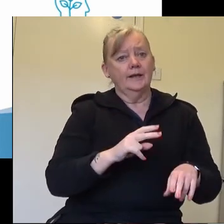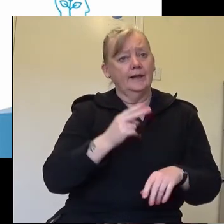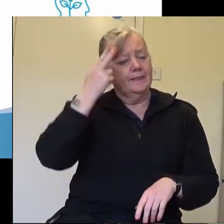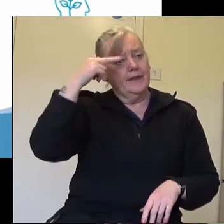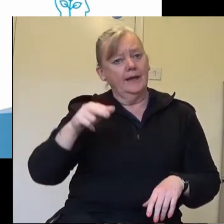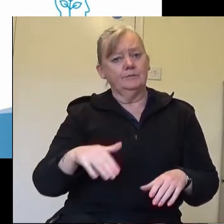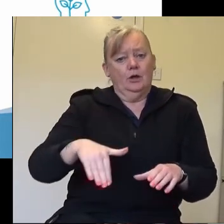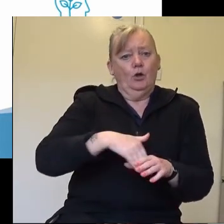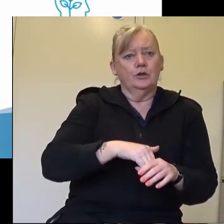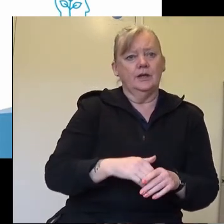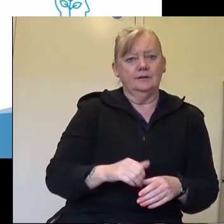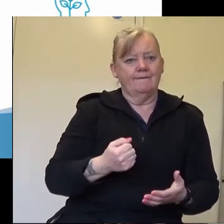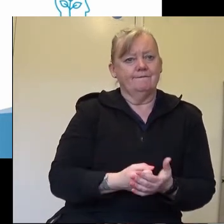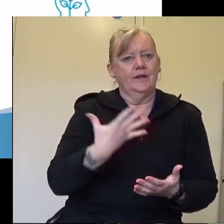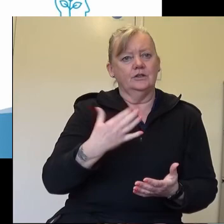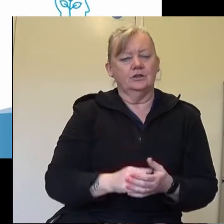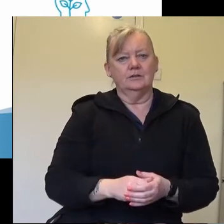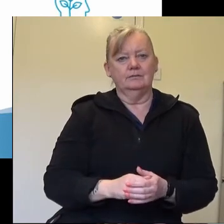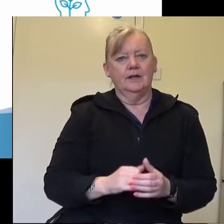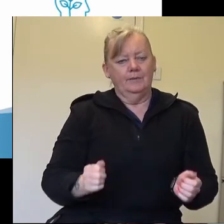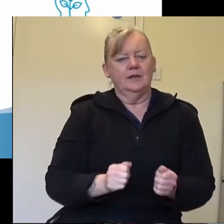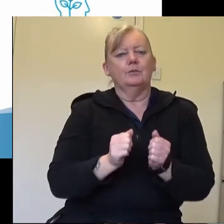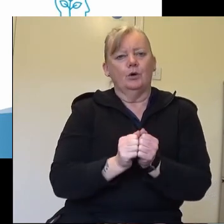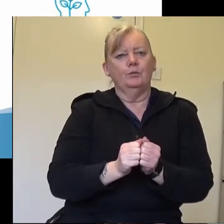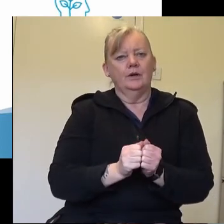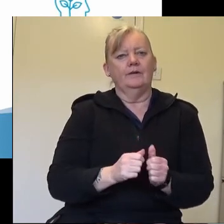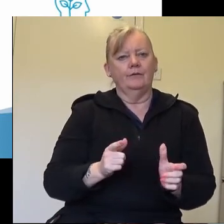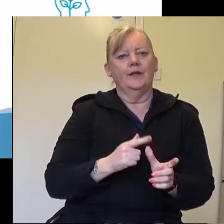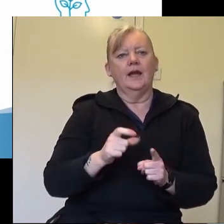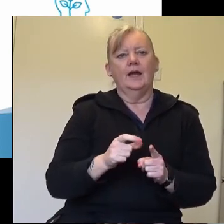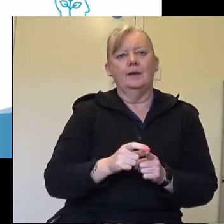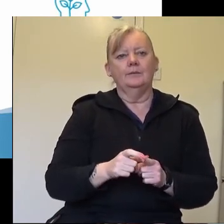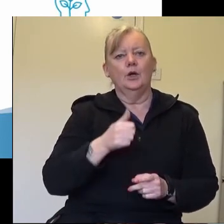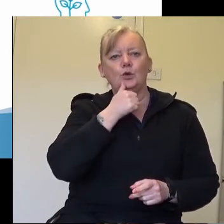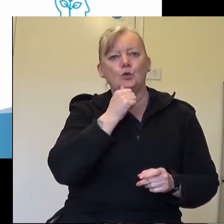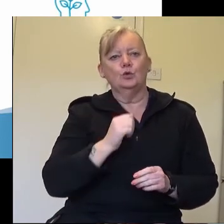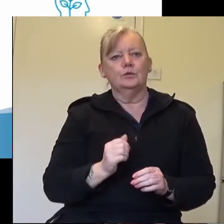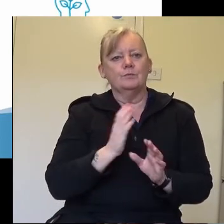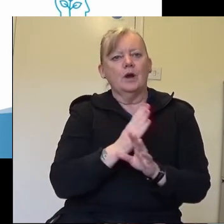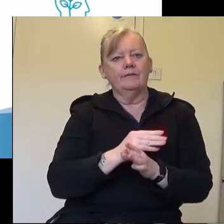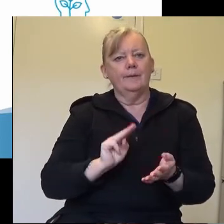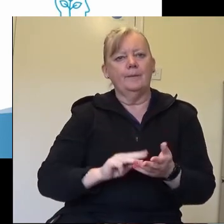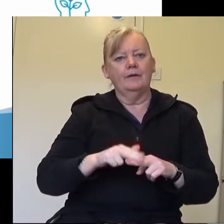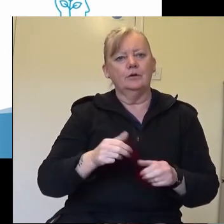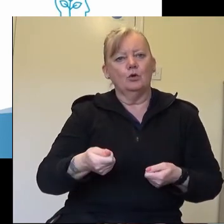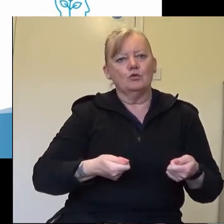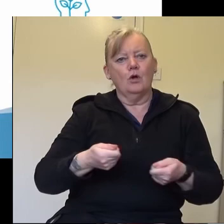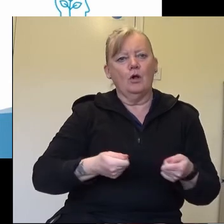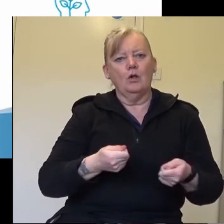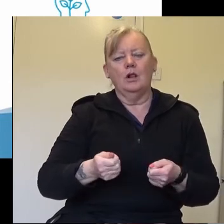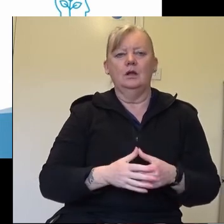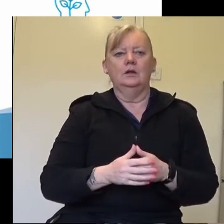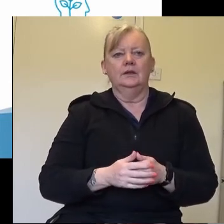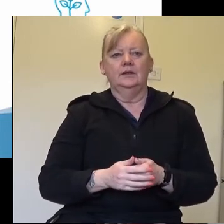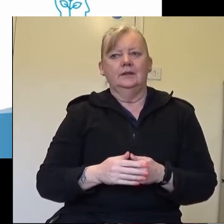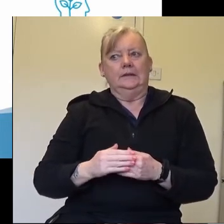Check names and contact and features if appropriate. Use private and parental controls for your